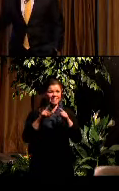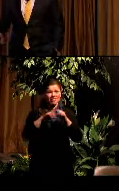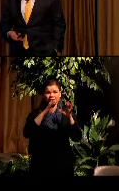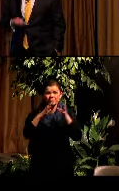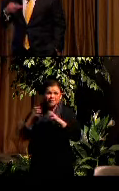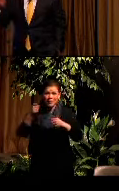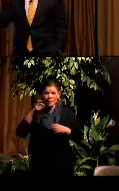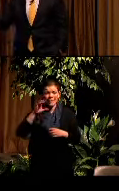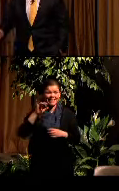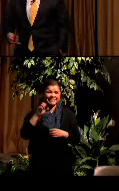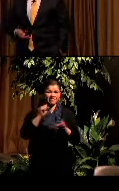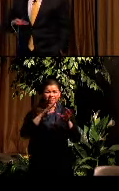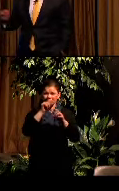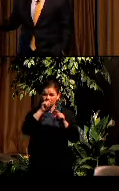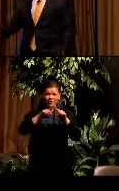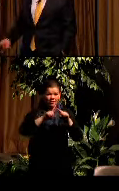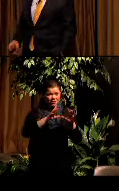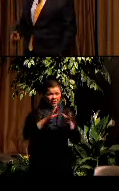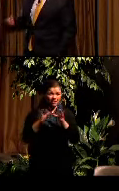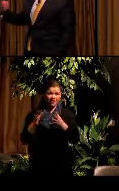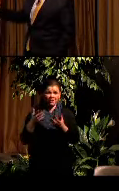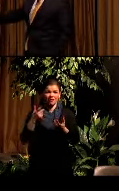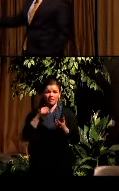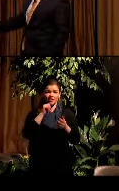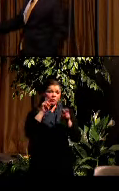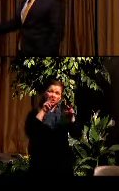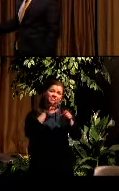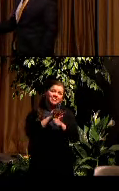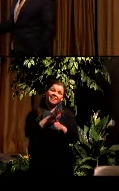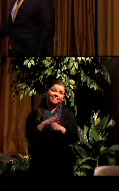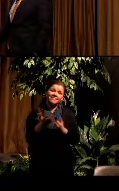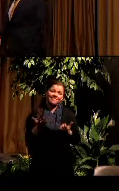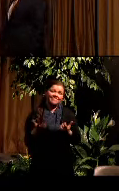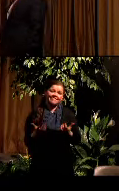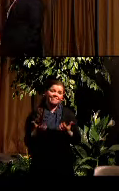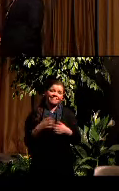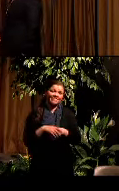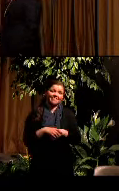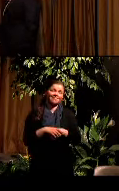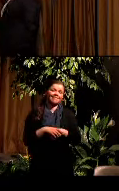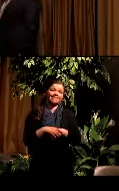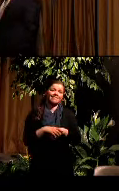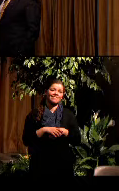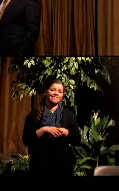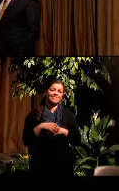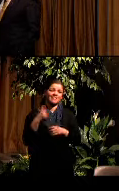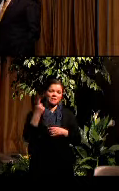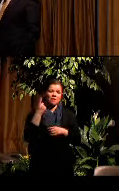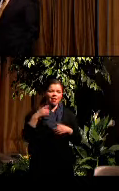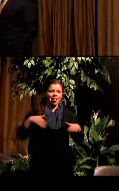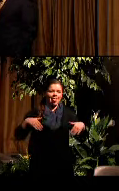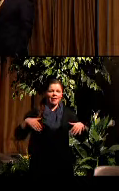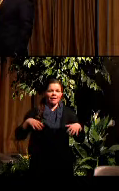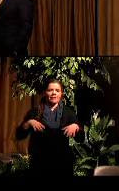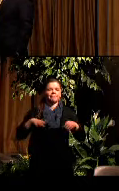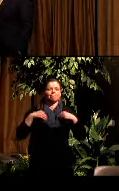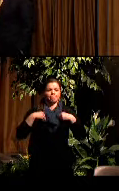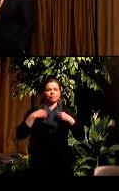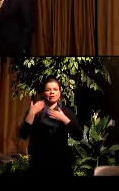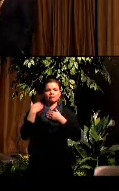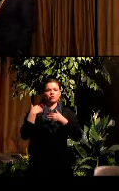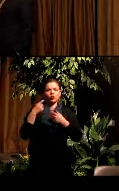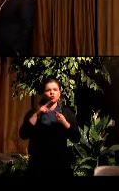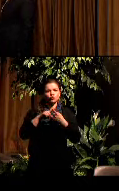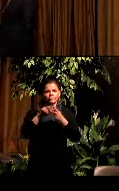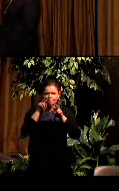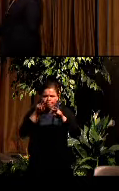we just don't have a way, we haven't been doing it for whatever reason. Somebody hasn't just taken that baton and gone with it. But we have other ways to sort of assess the state